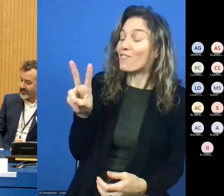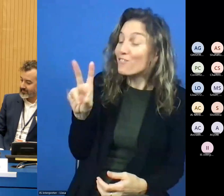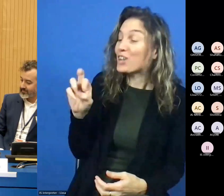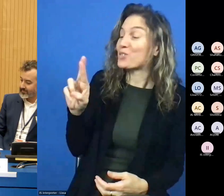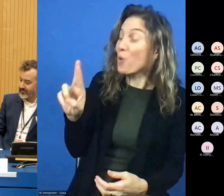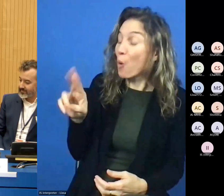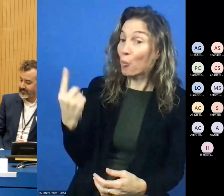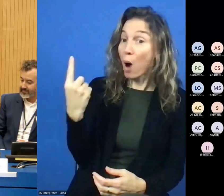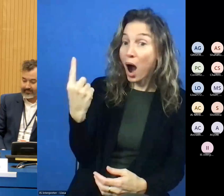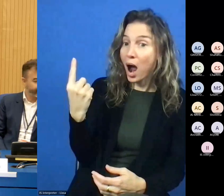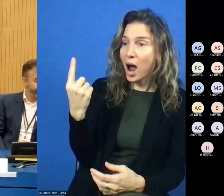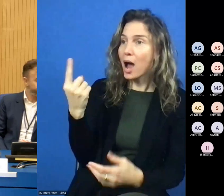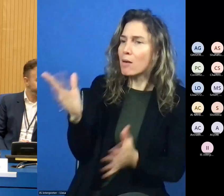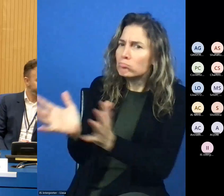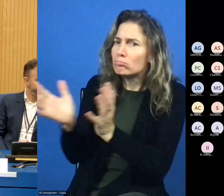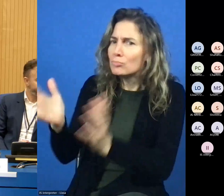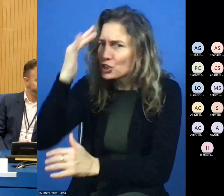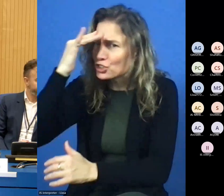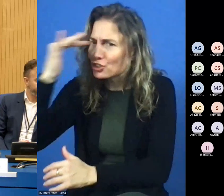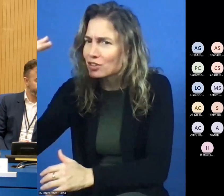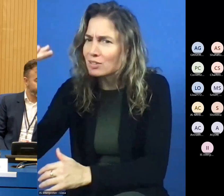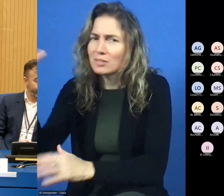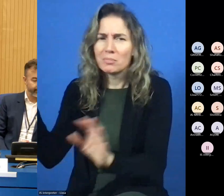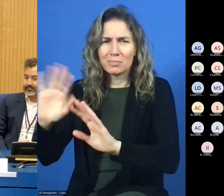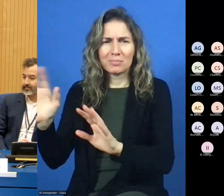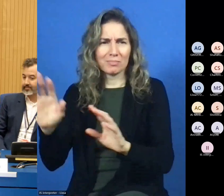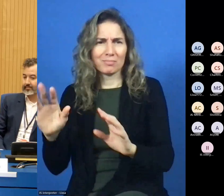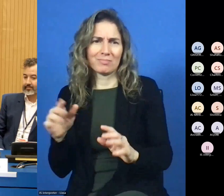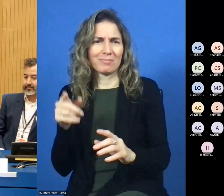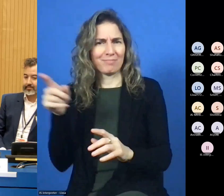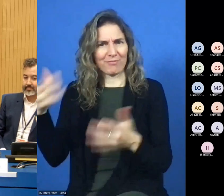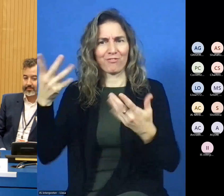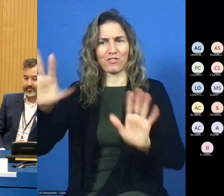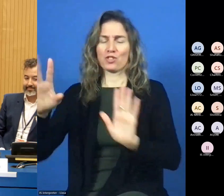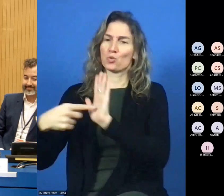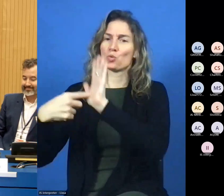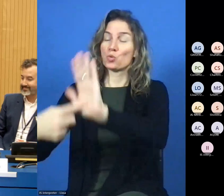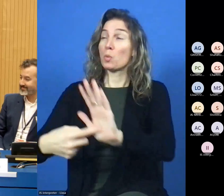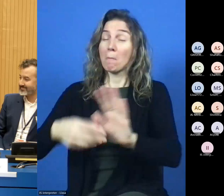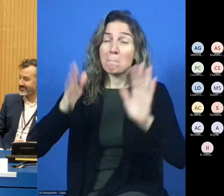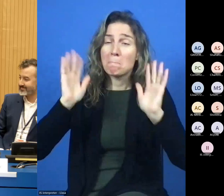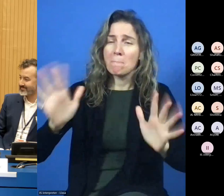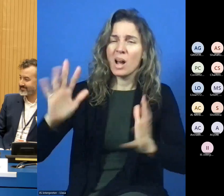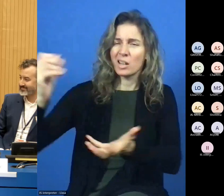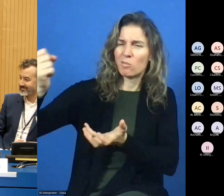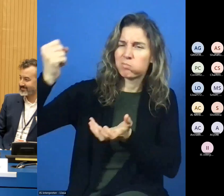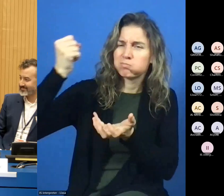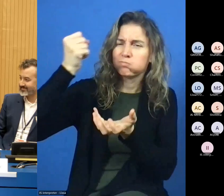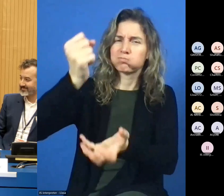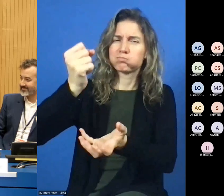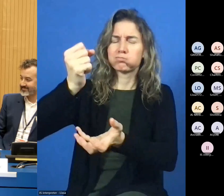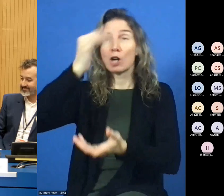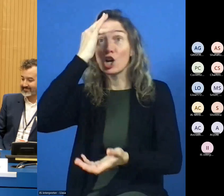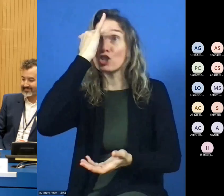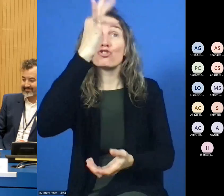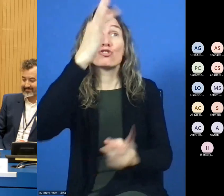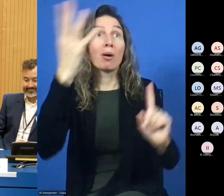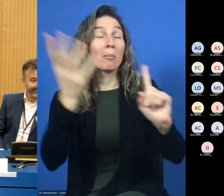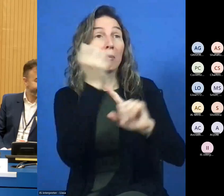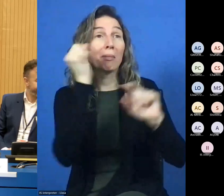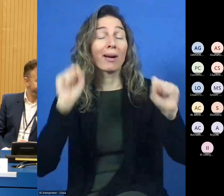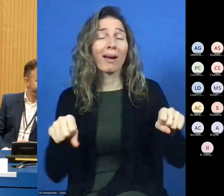And he just proved that you don't need a lot of money to fulfill your dreams. And I think that Marvella can tell us